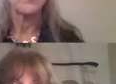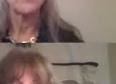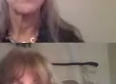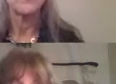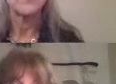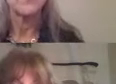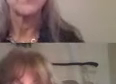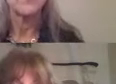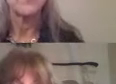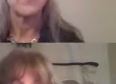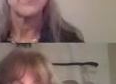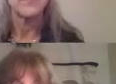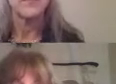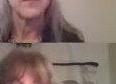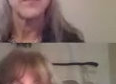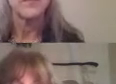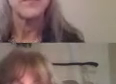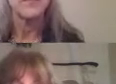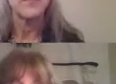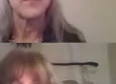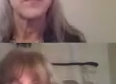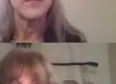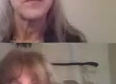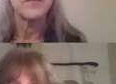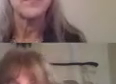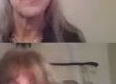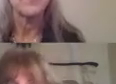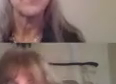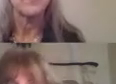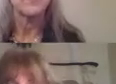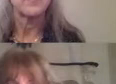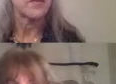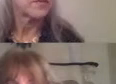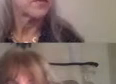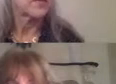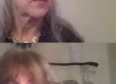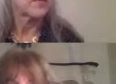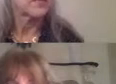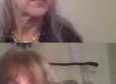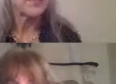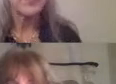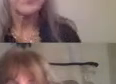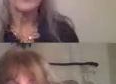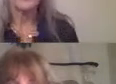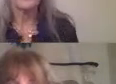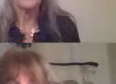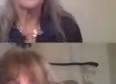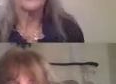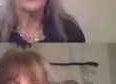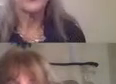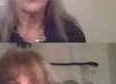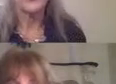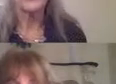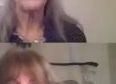the gorgeous lamp by French designer Francois Raoul Larcher. It's called the Loie Fuller lamp. Loie Fuller was a dancer